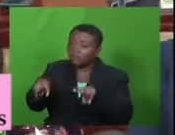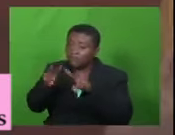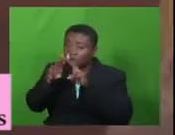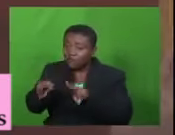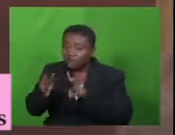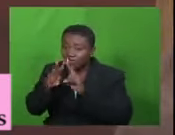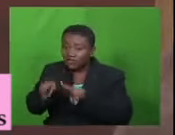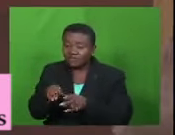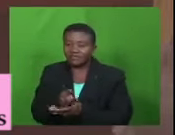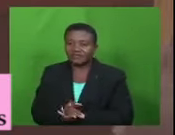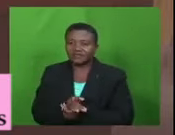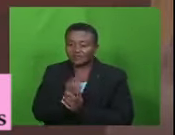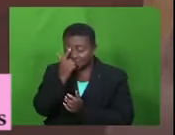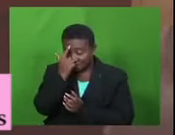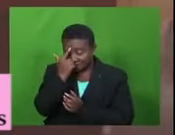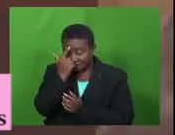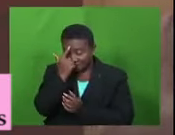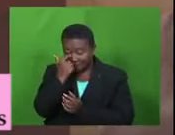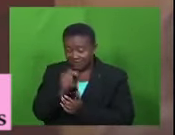still